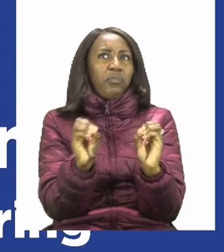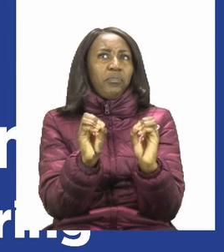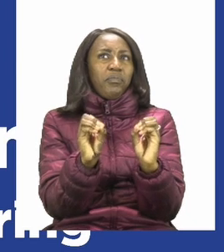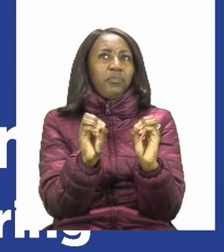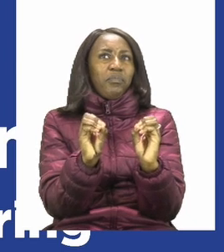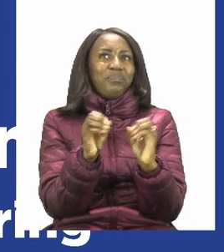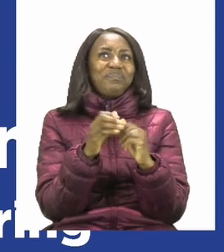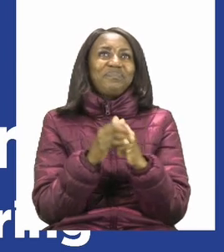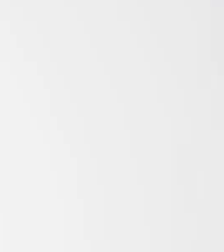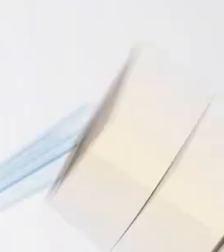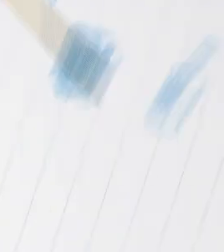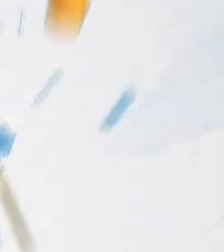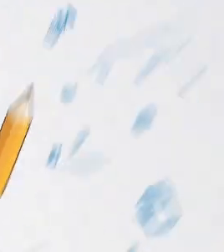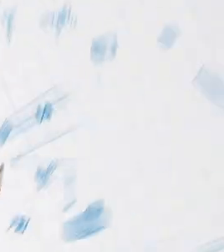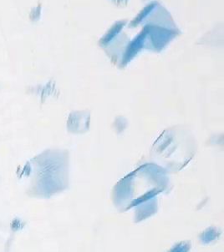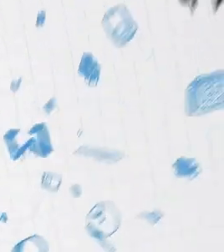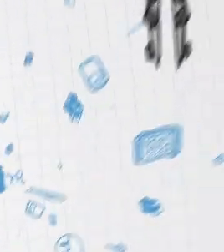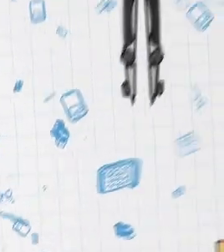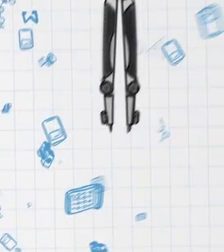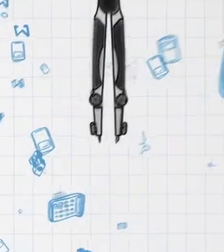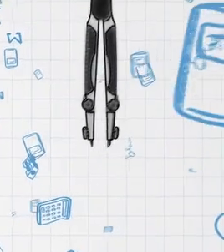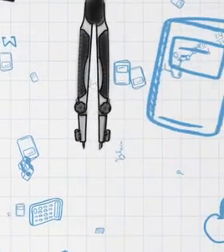verbs.